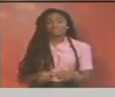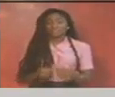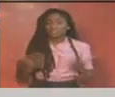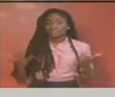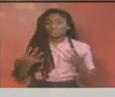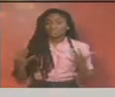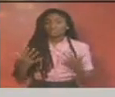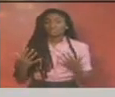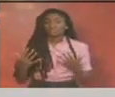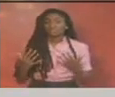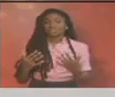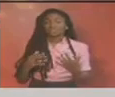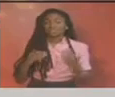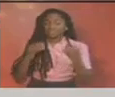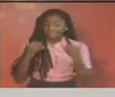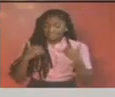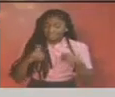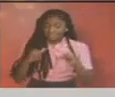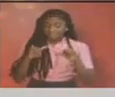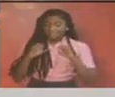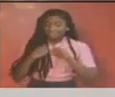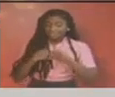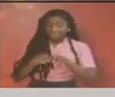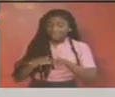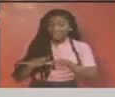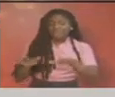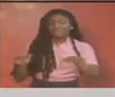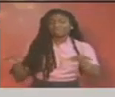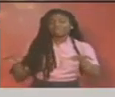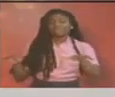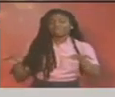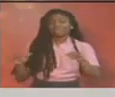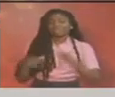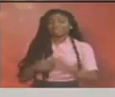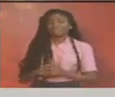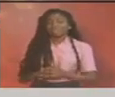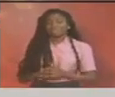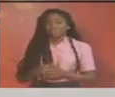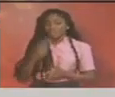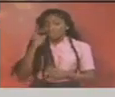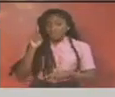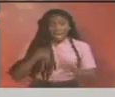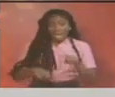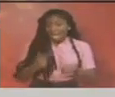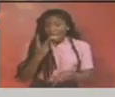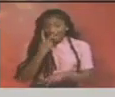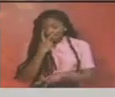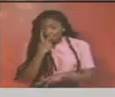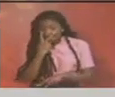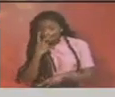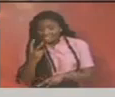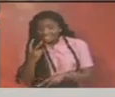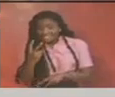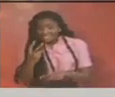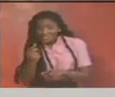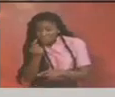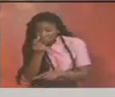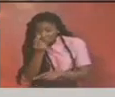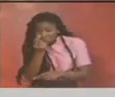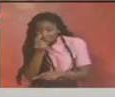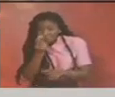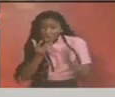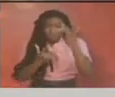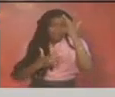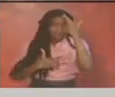is listed as community still. We have a chance of, and it is an invisible virus that we are fighting. You can't tell by looking at someone if